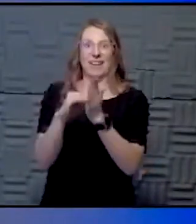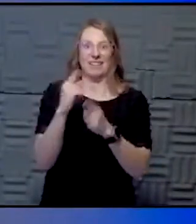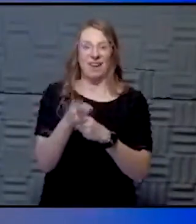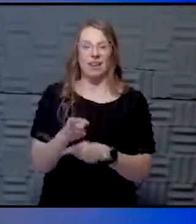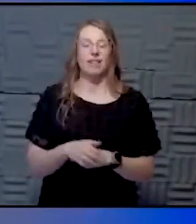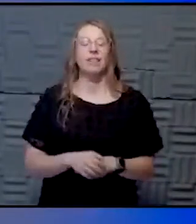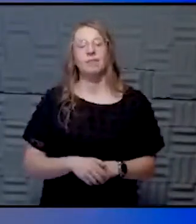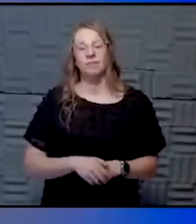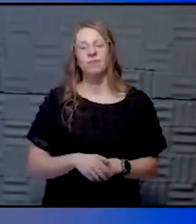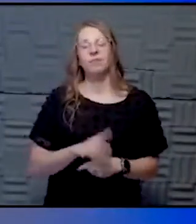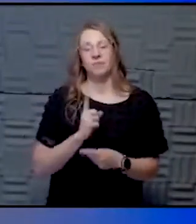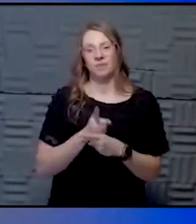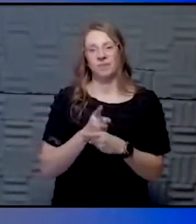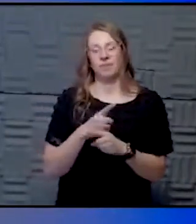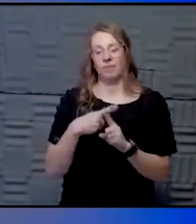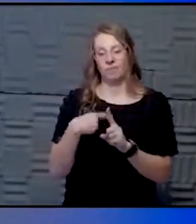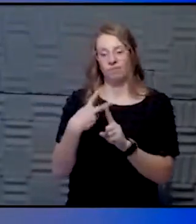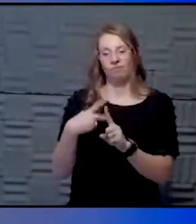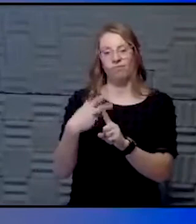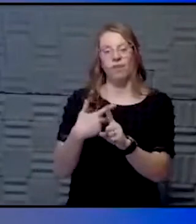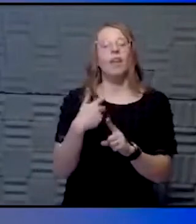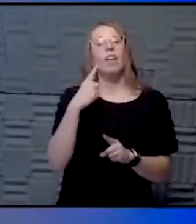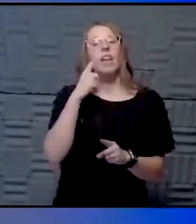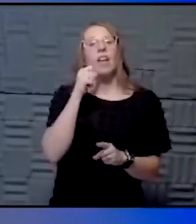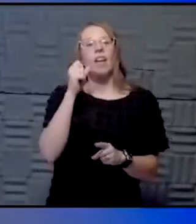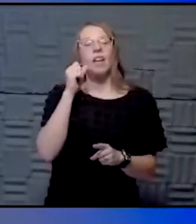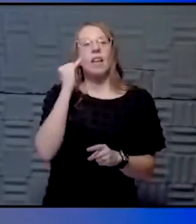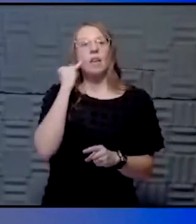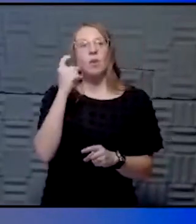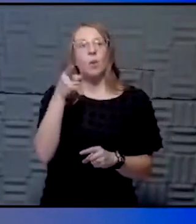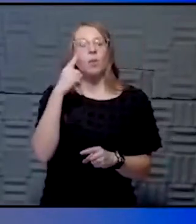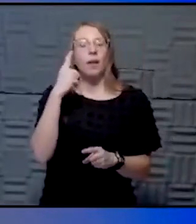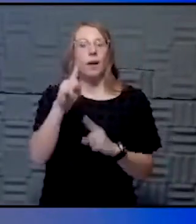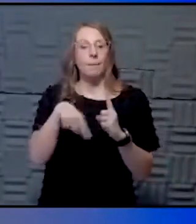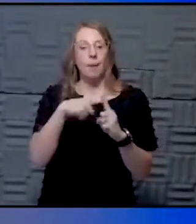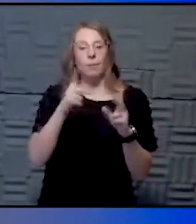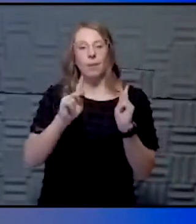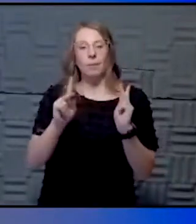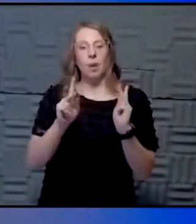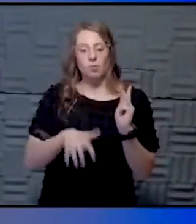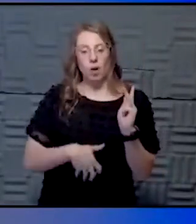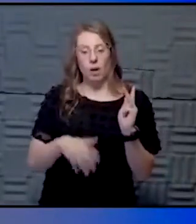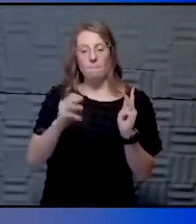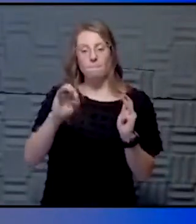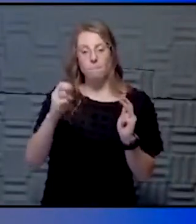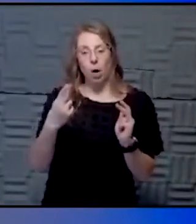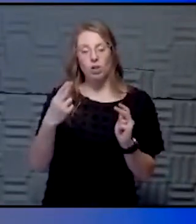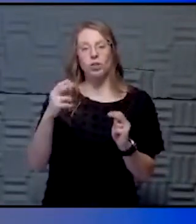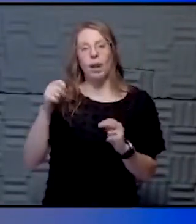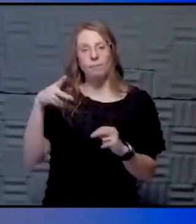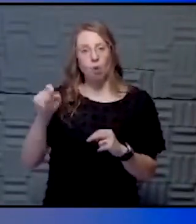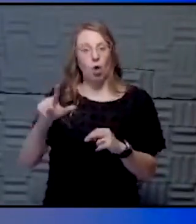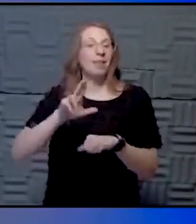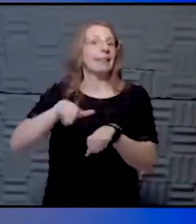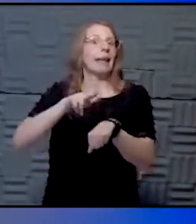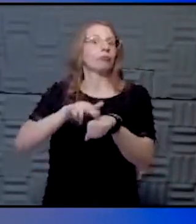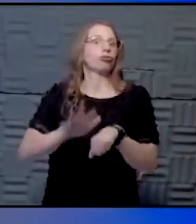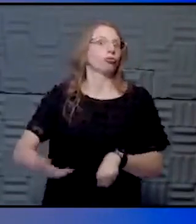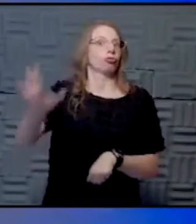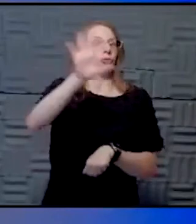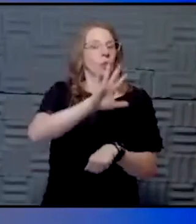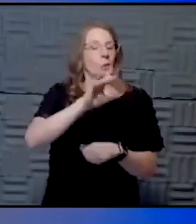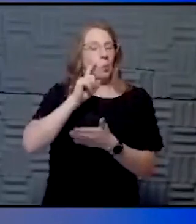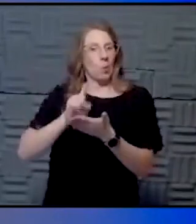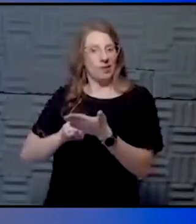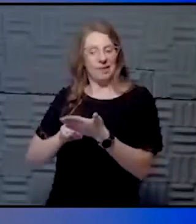that initial sort of couple months of people, if you think about, that would have been pregnant in March and April, we saw, and it was nationwide. CNN reported